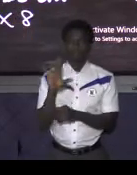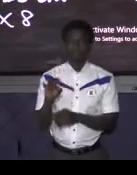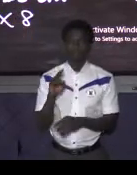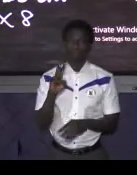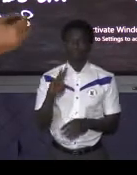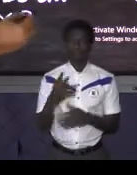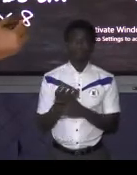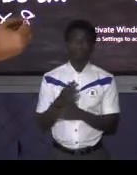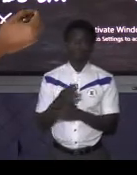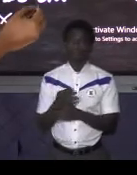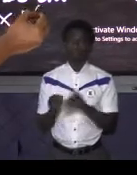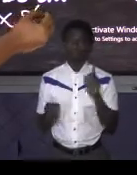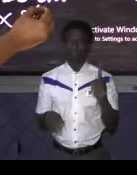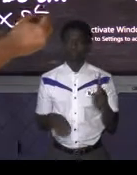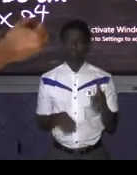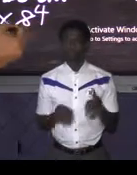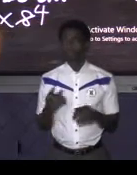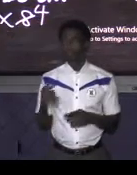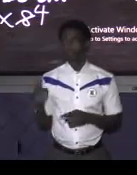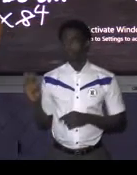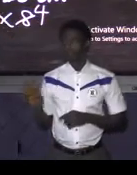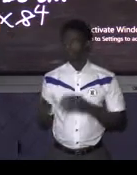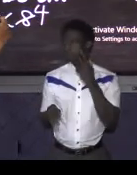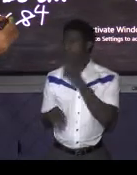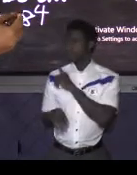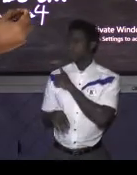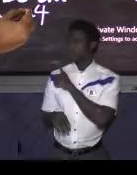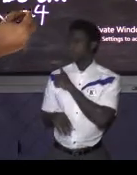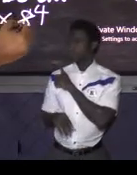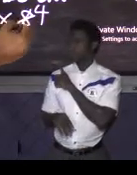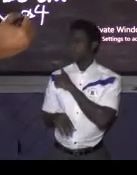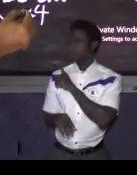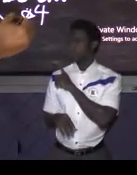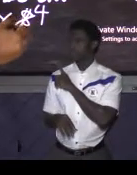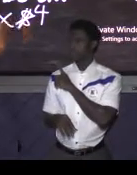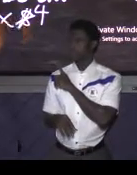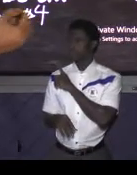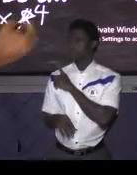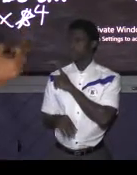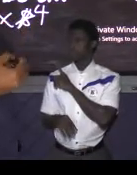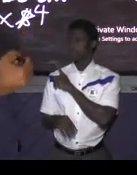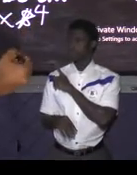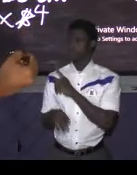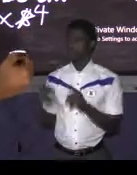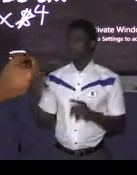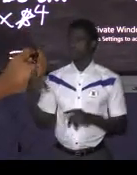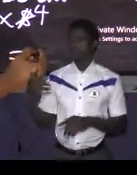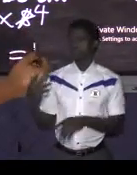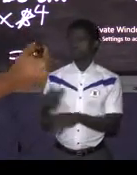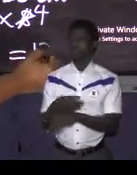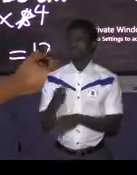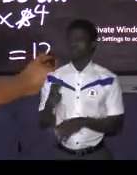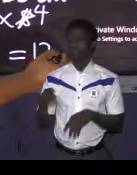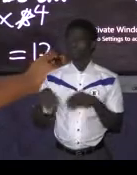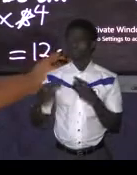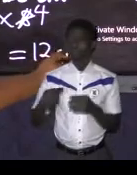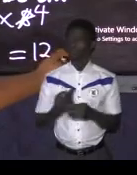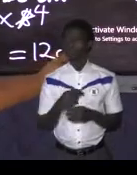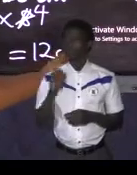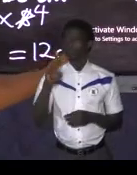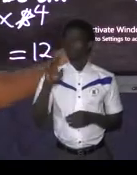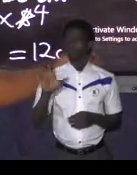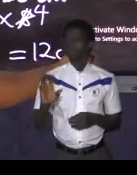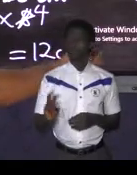2 goes here 1, 2 goes here 4. 3 times 4, let me cross out this. 3 times 4, that gives us 12